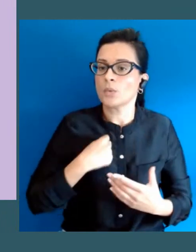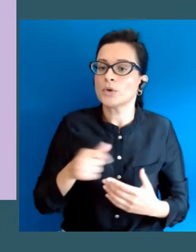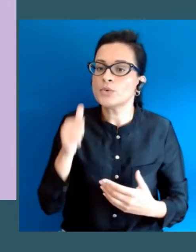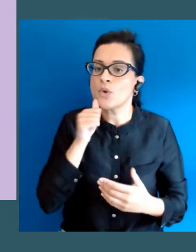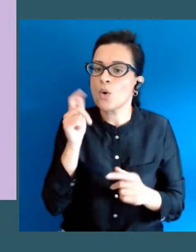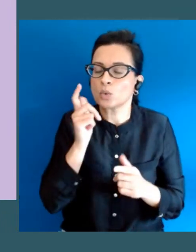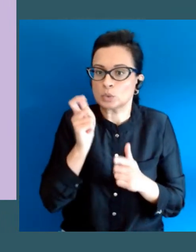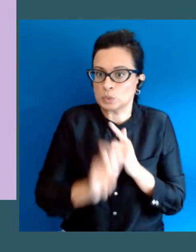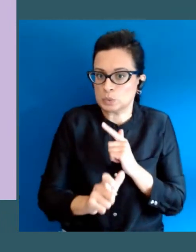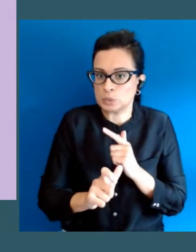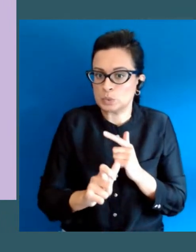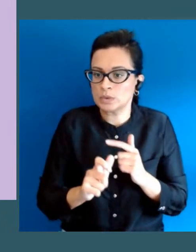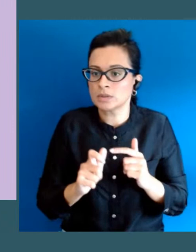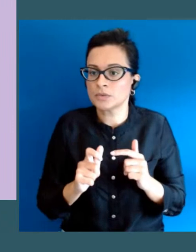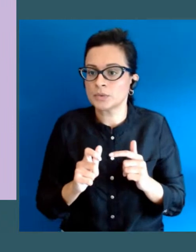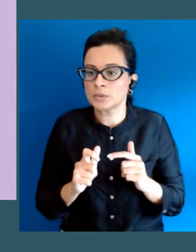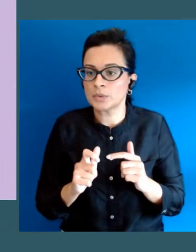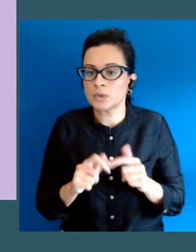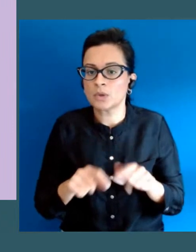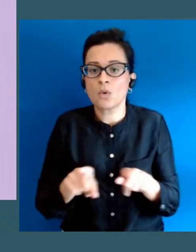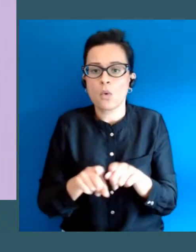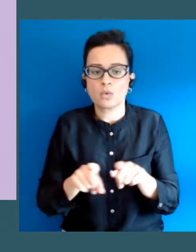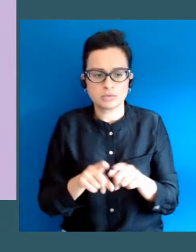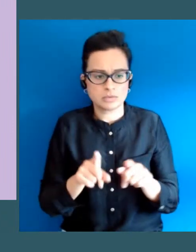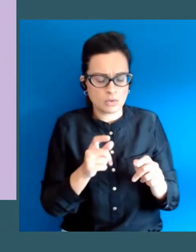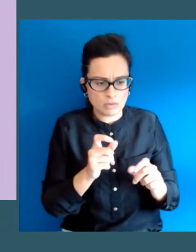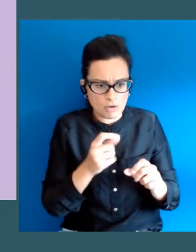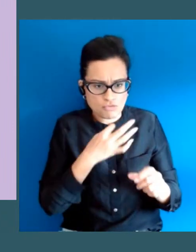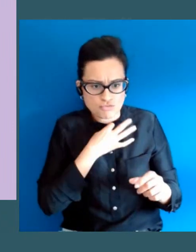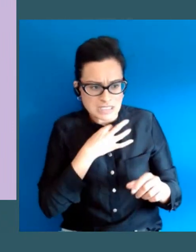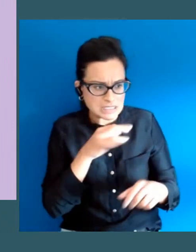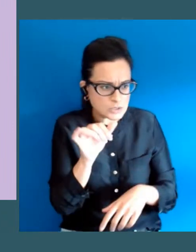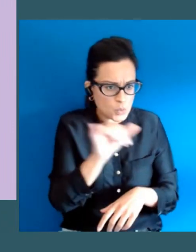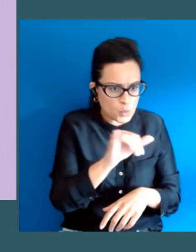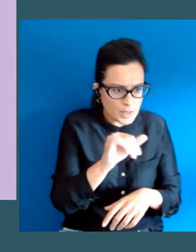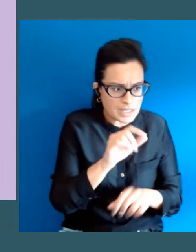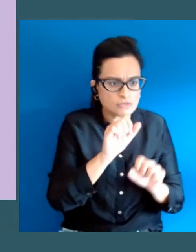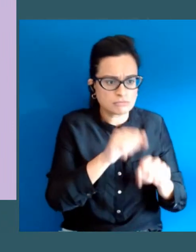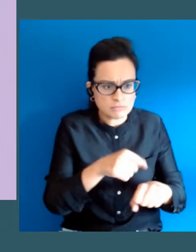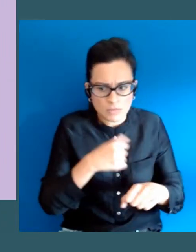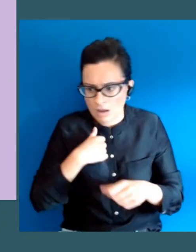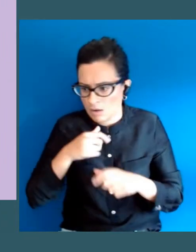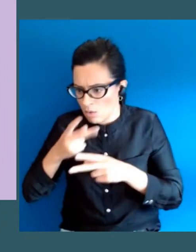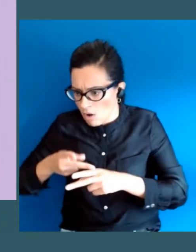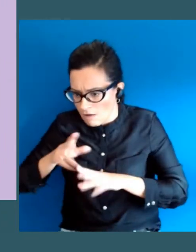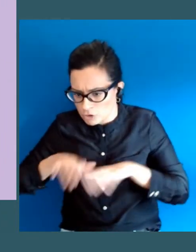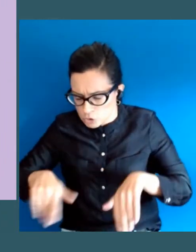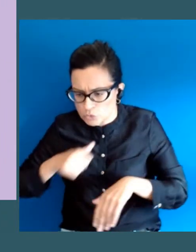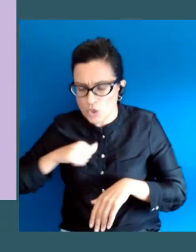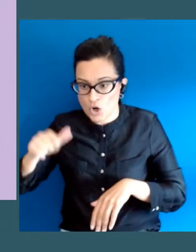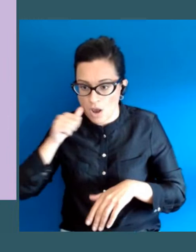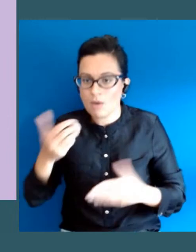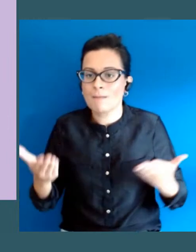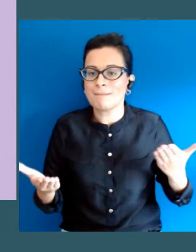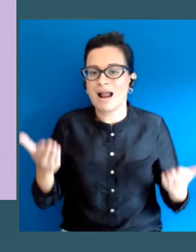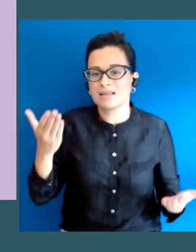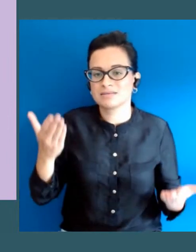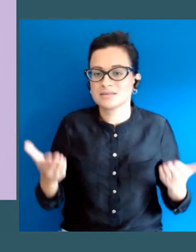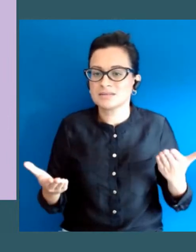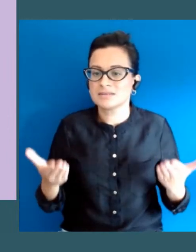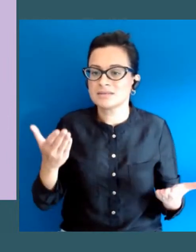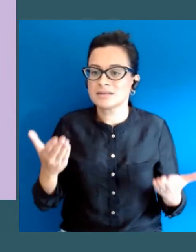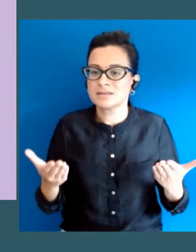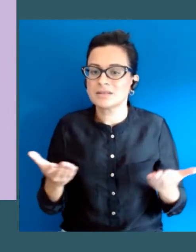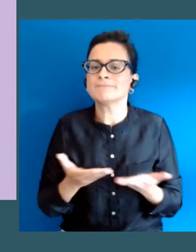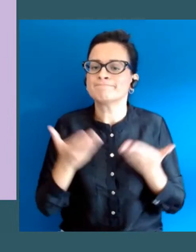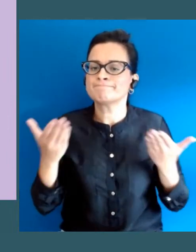good understanding of the risks and how to take care of ourselves or our children. And we really have a balanced quality of life. So we don't feel like we're missing